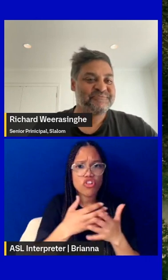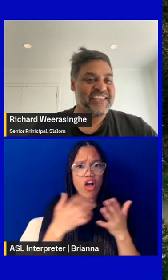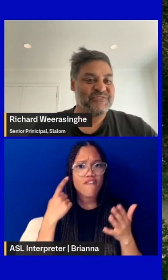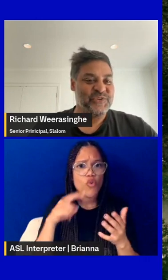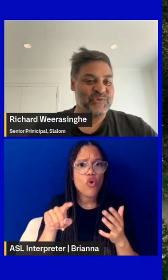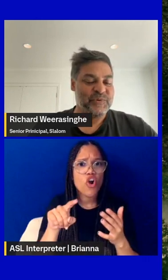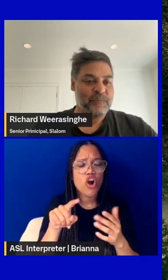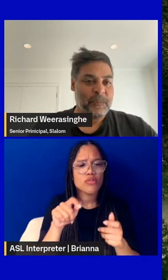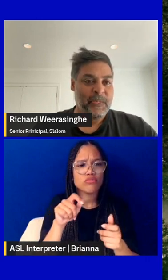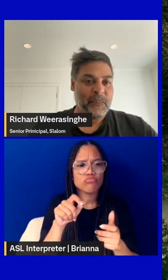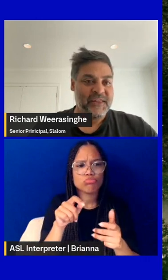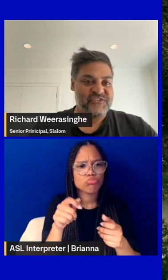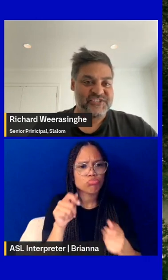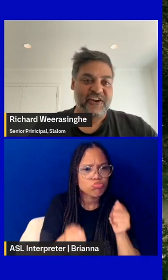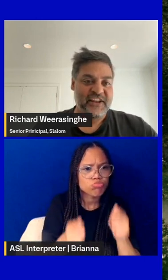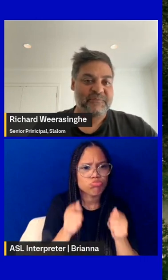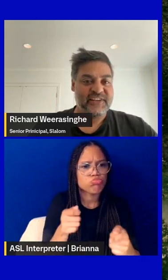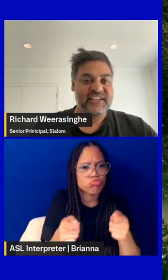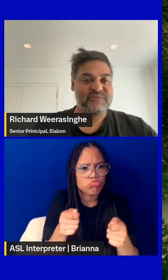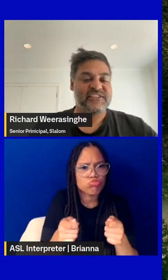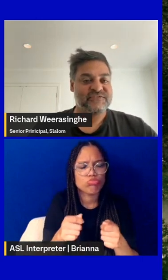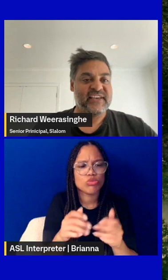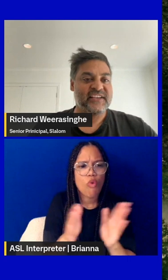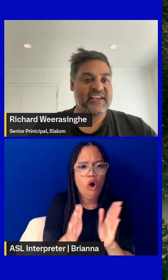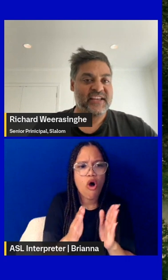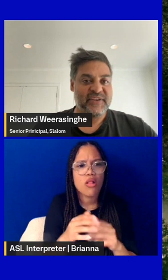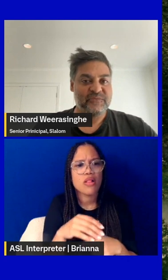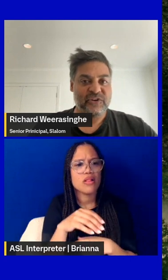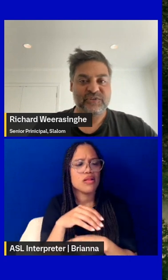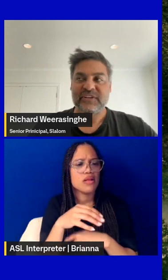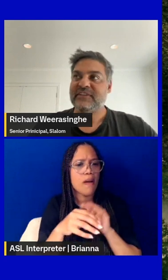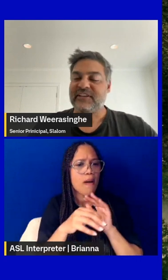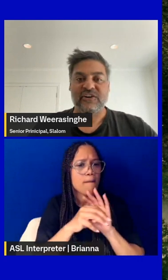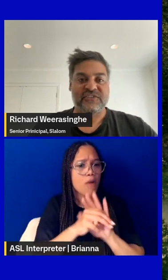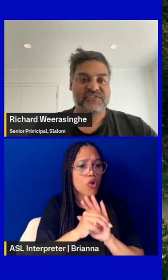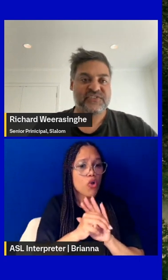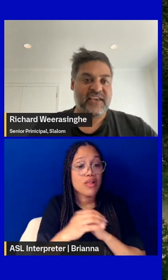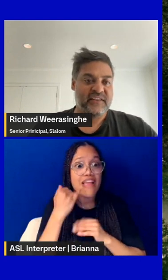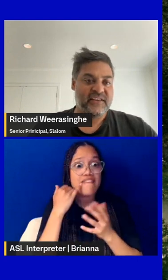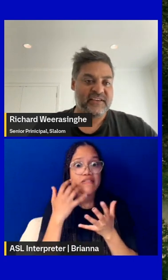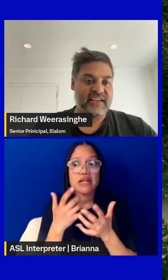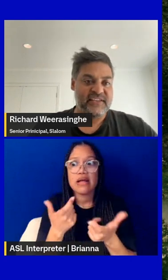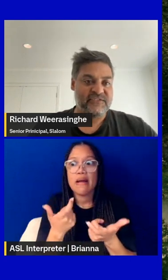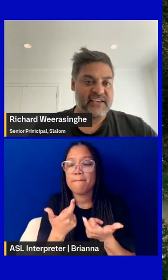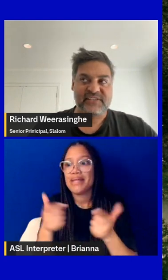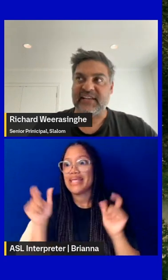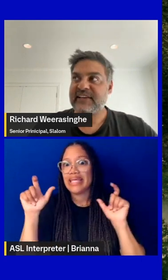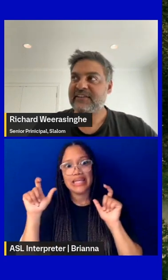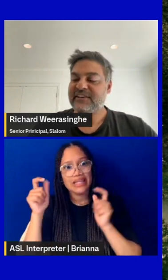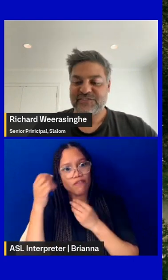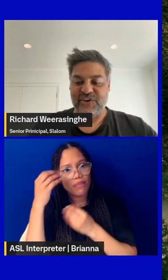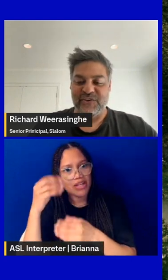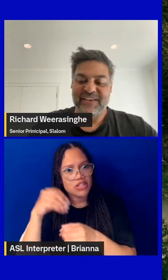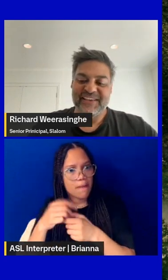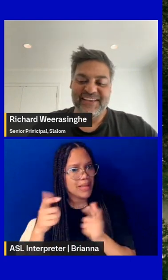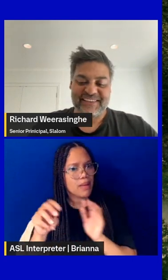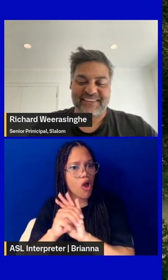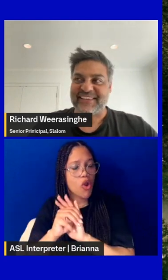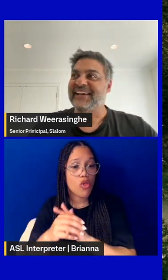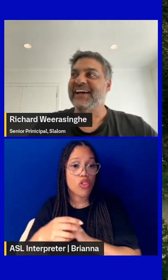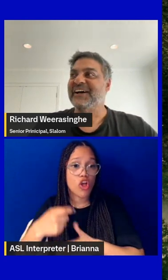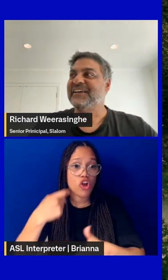aware if you scale that up to large amounts of data and a big model, the costs can definitely escalate. So